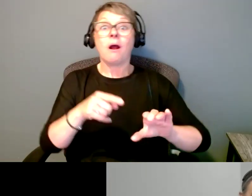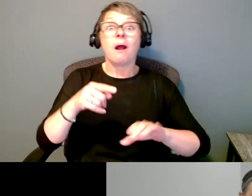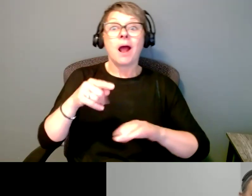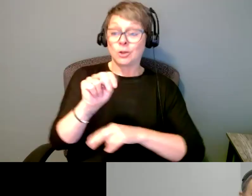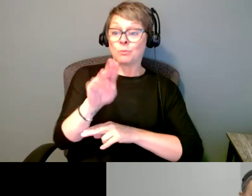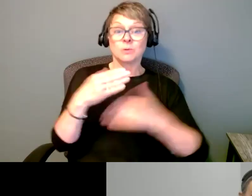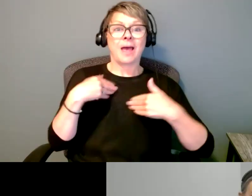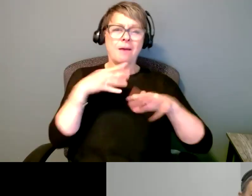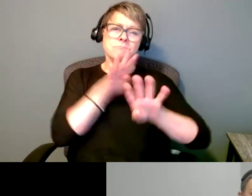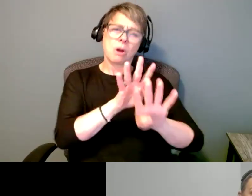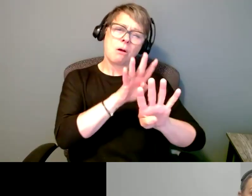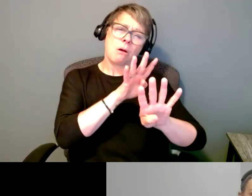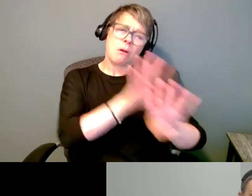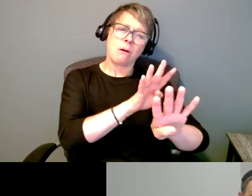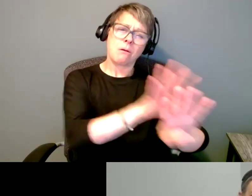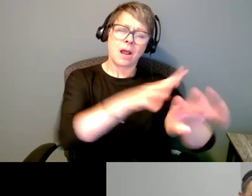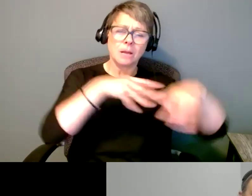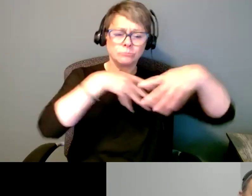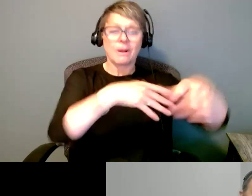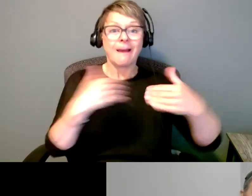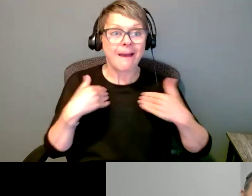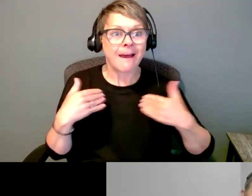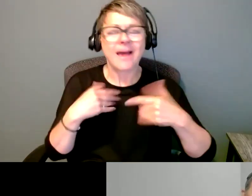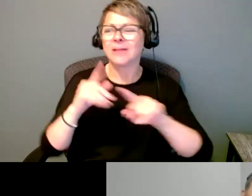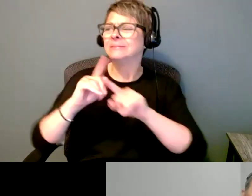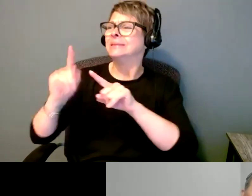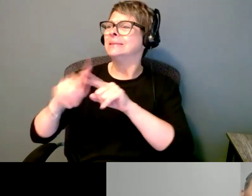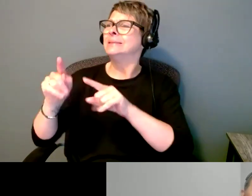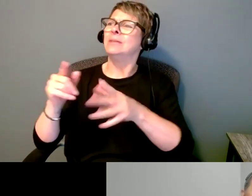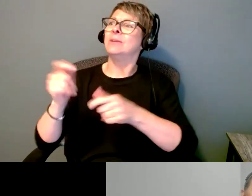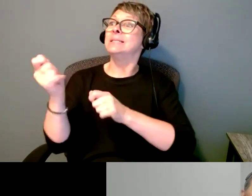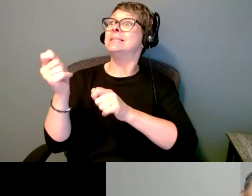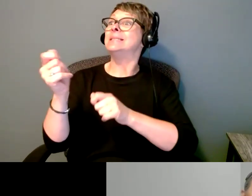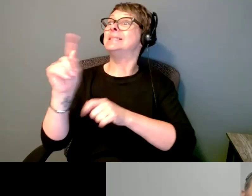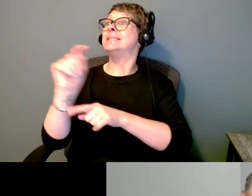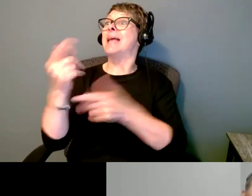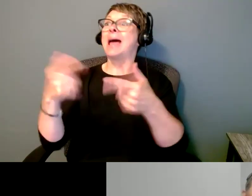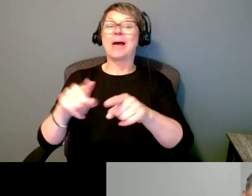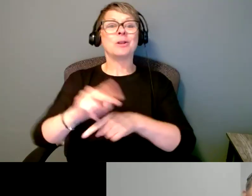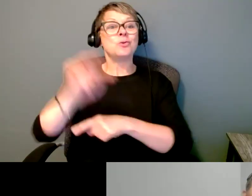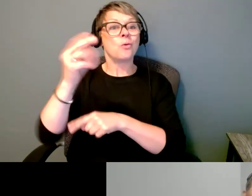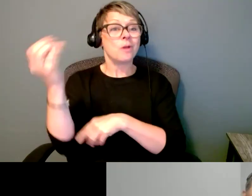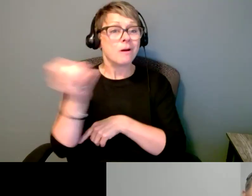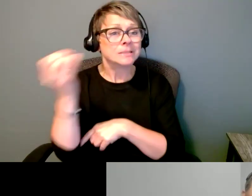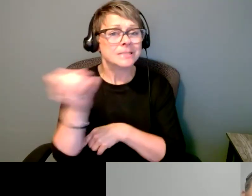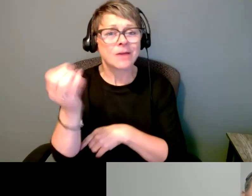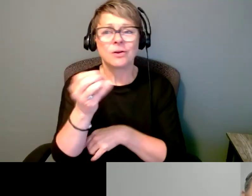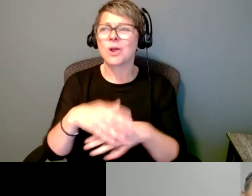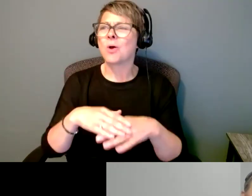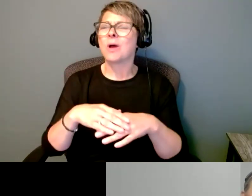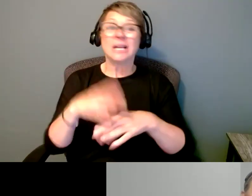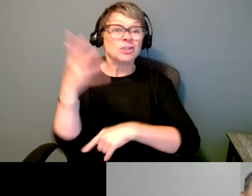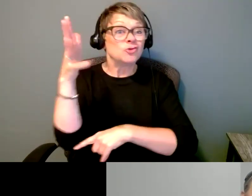know there's community teas happening in some parts of Northern Ontario. I know that trees are